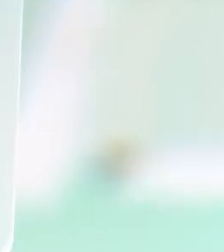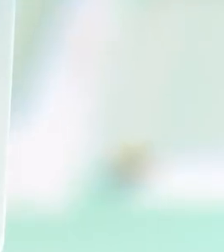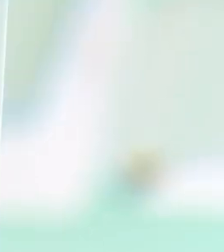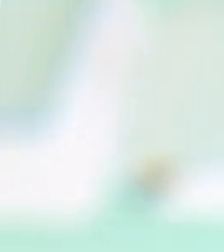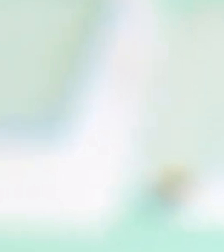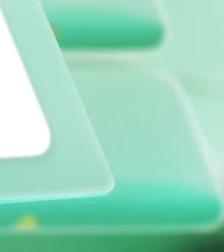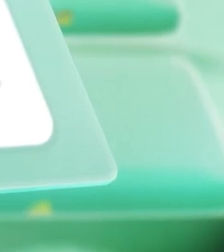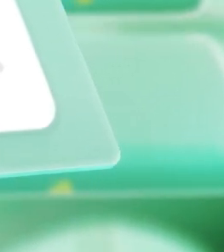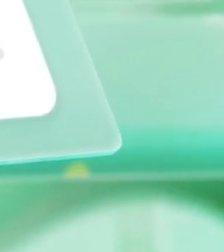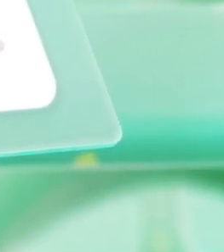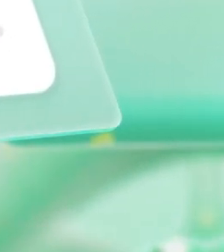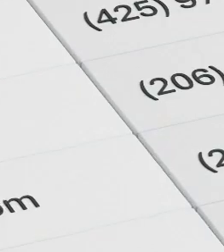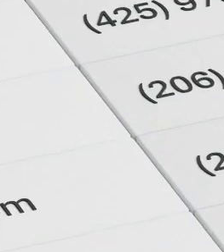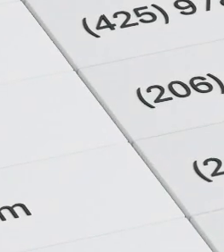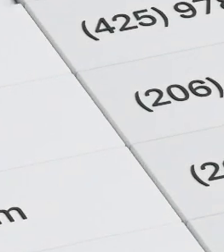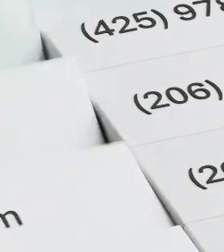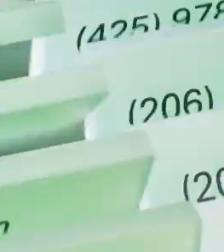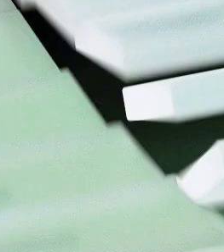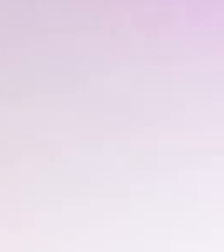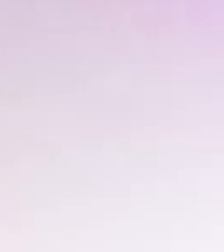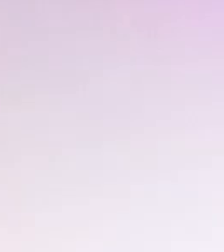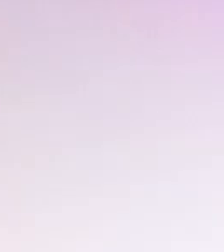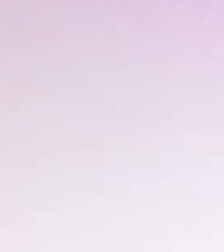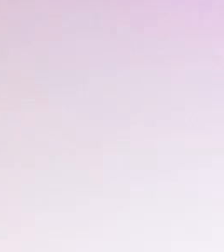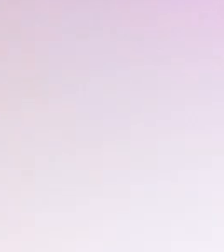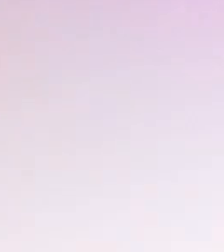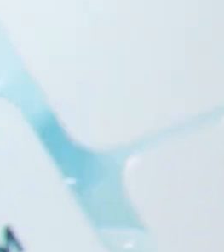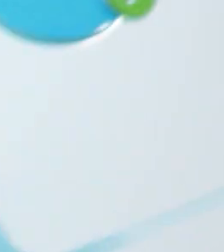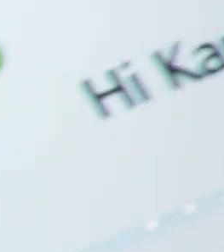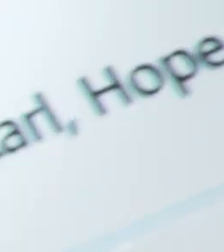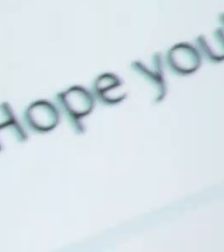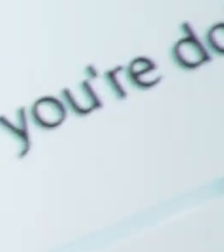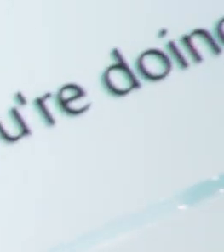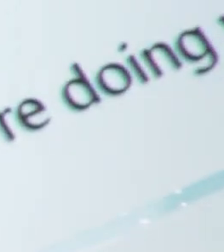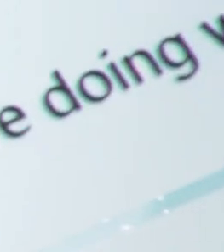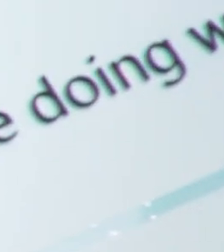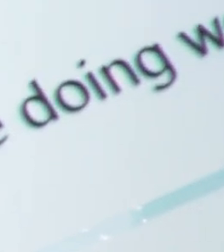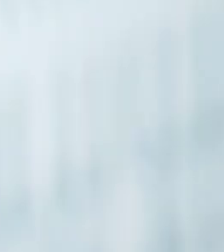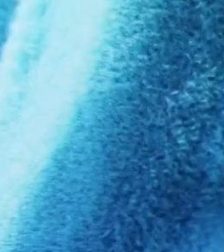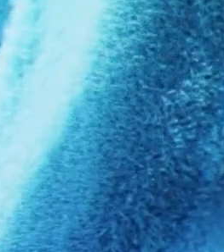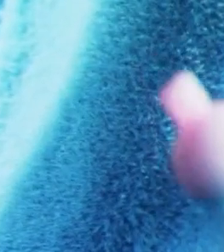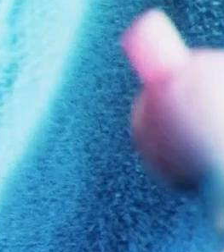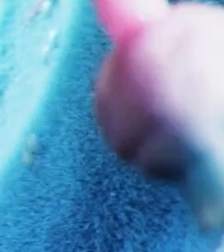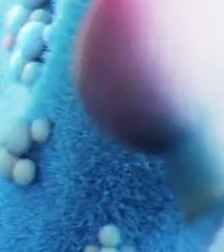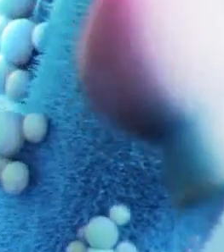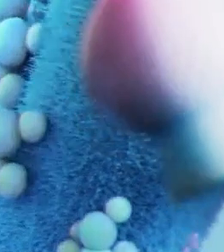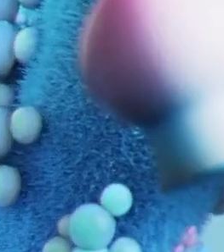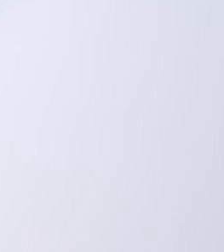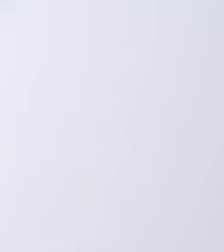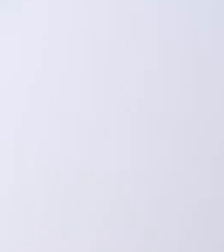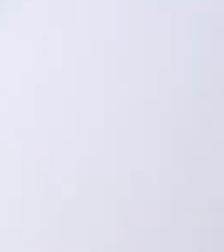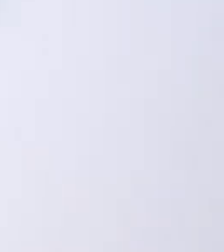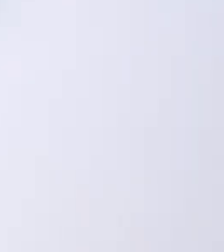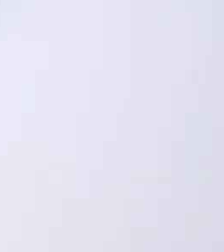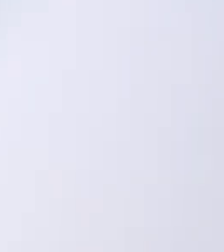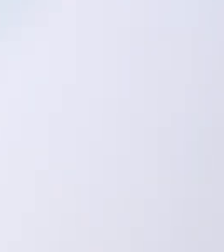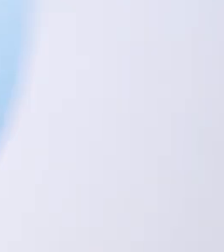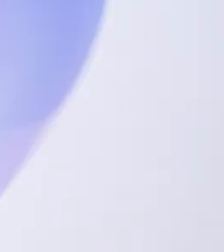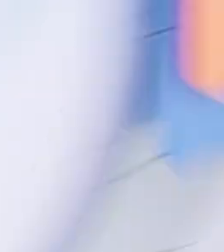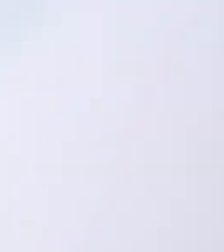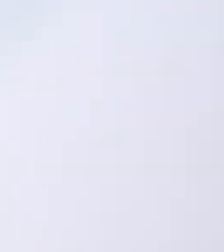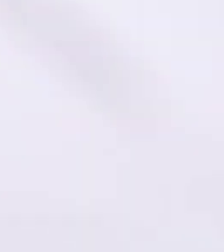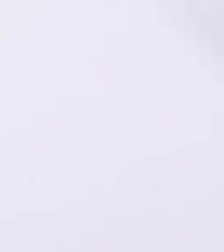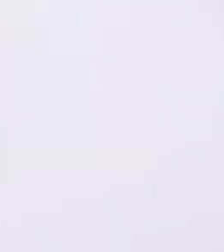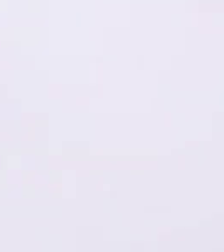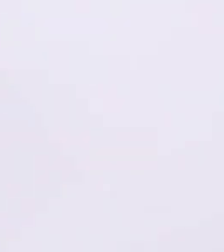throttle. Big energy for the night like Lotto. Y'all talk lots, never this quiet. Life like a Seinfeld plot. Vault full of songs, all